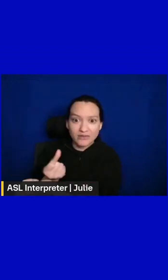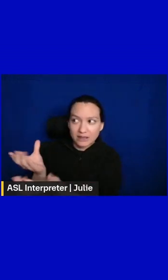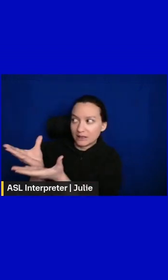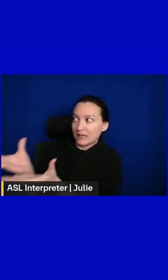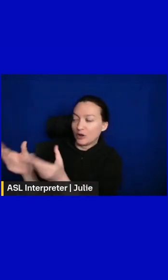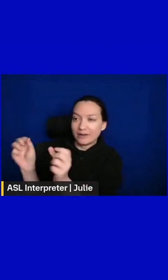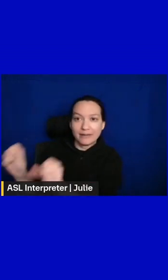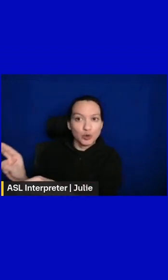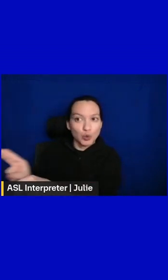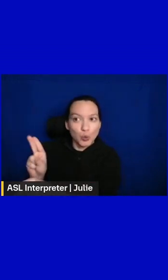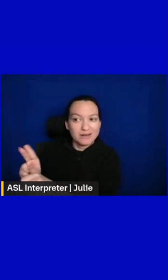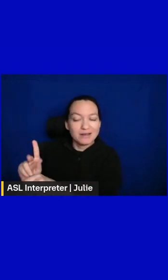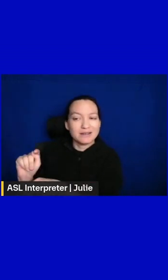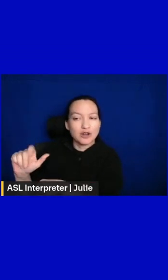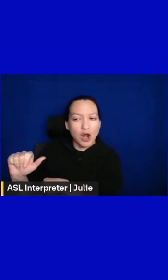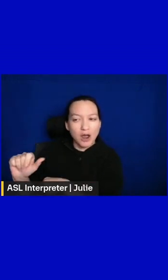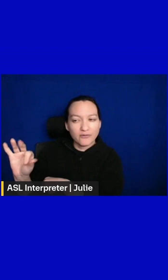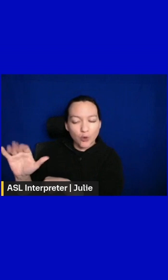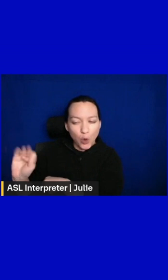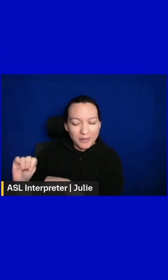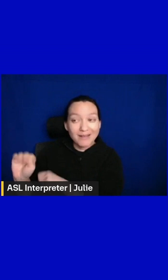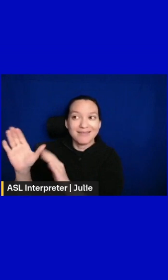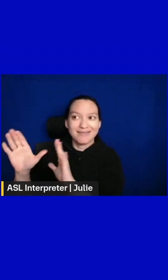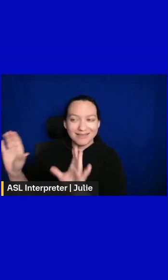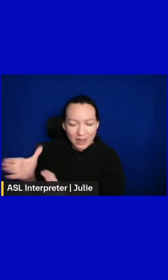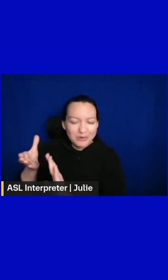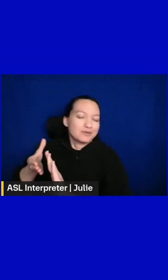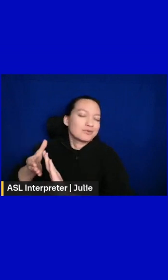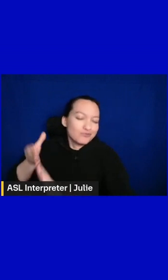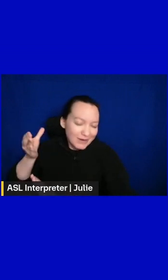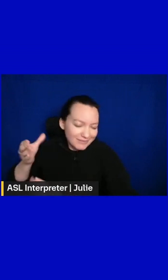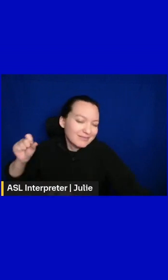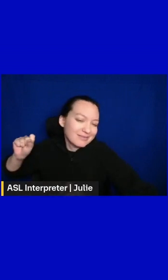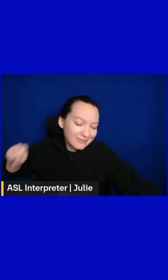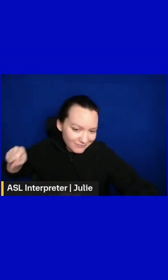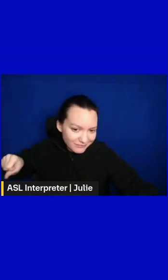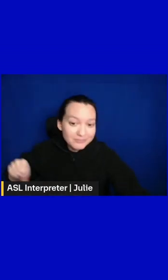leverage the Terraform Cloud Run capability.